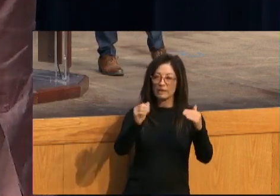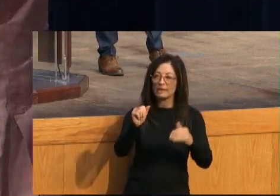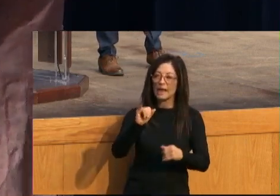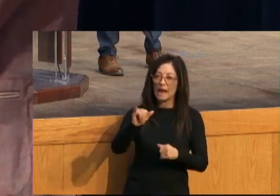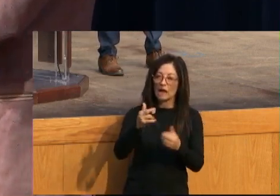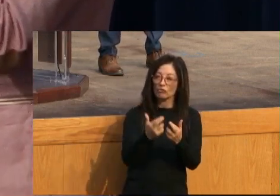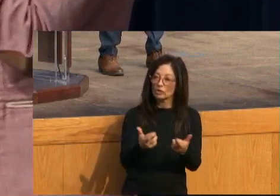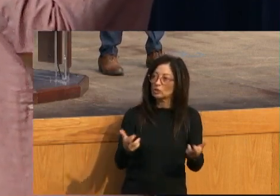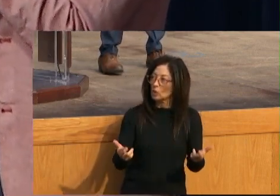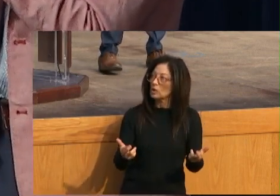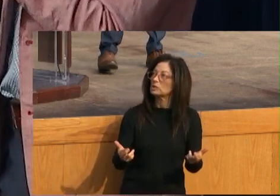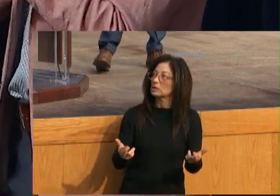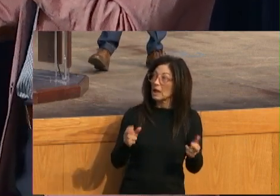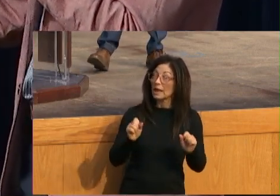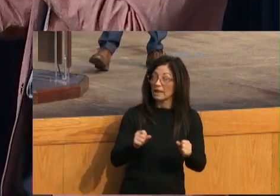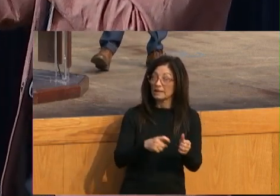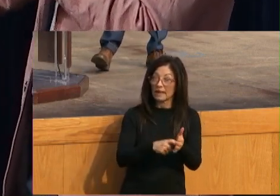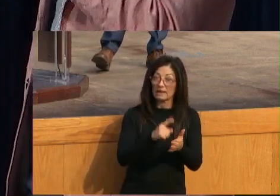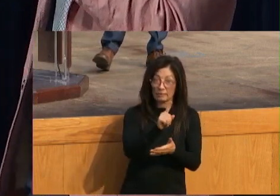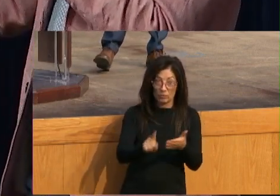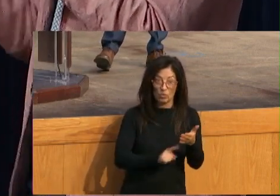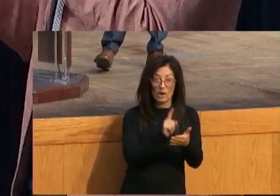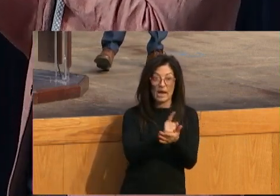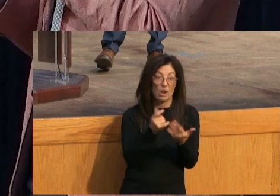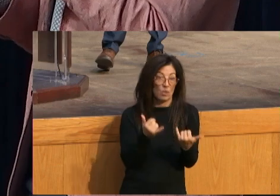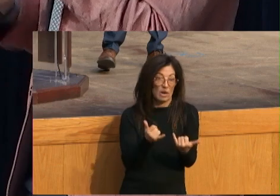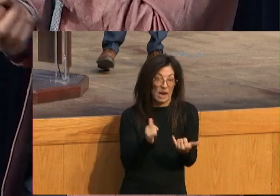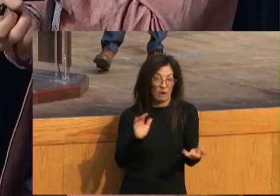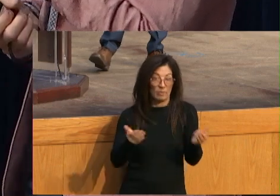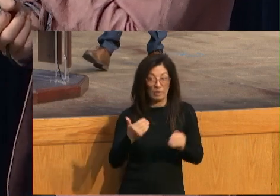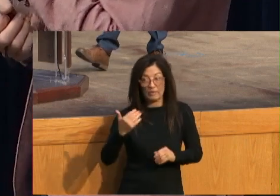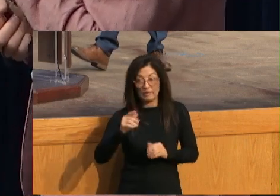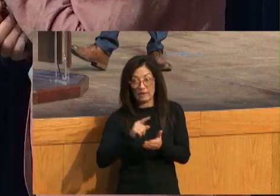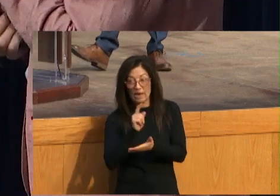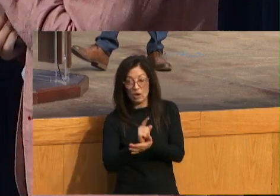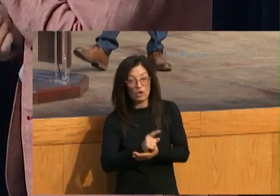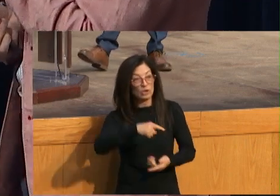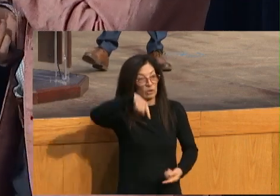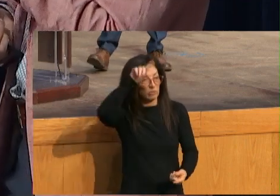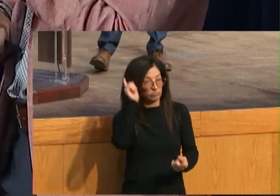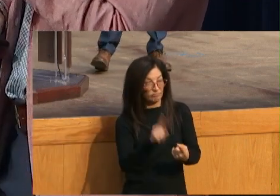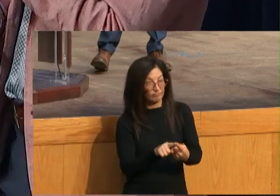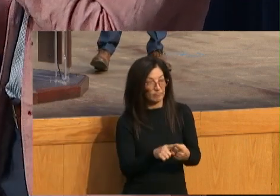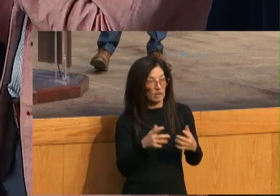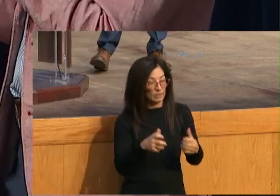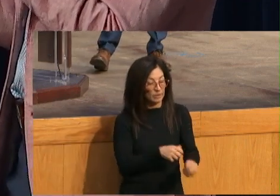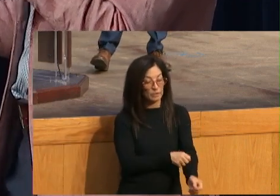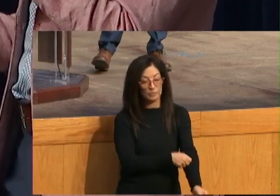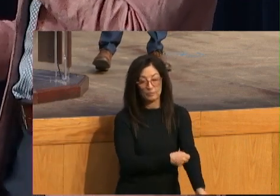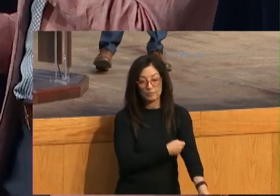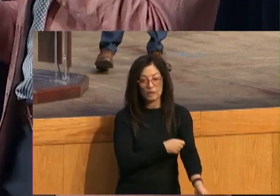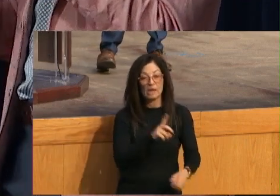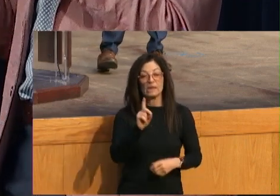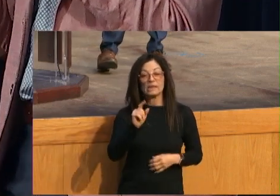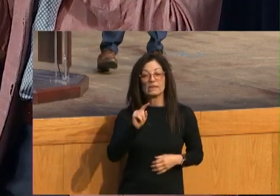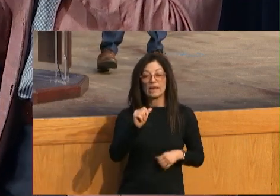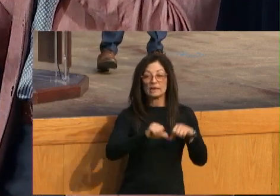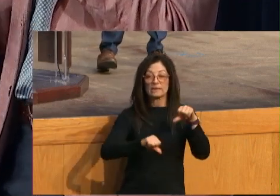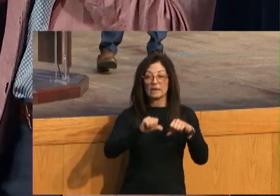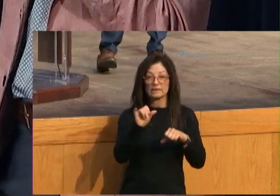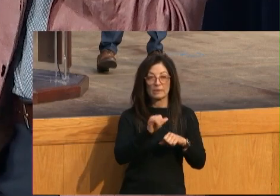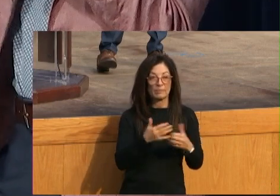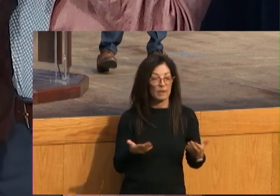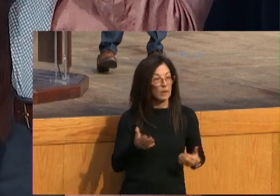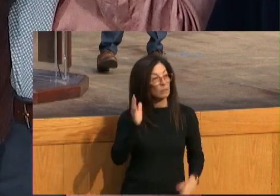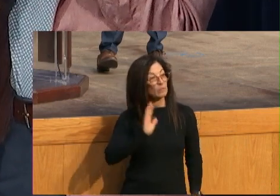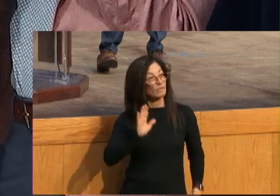resources, can take an hour. So it basically enables them to cut that time down drastically. Data science, same kind of thing. What used